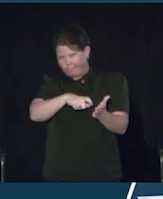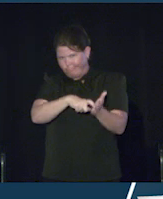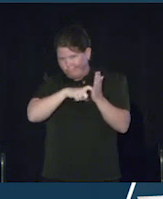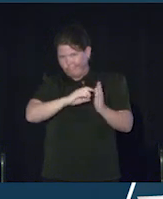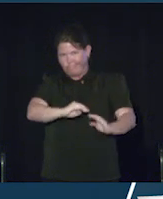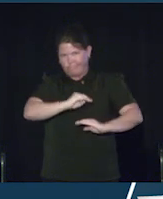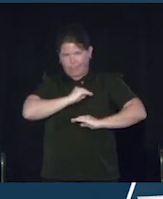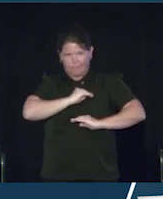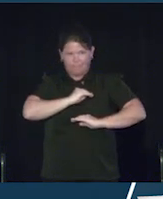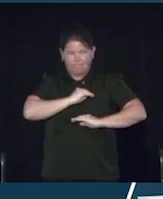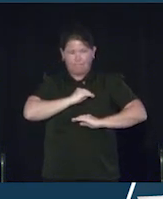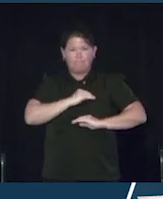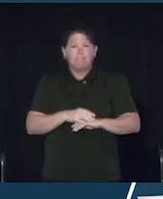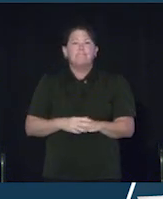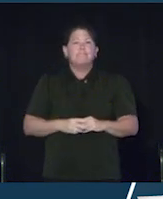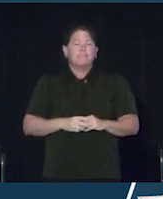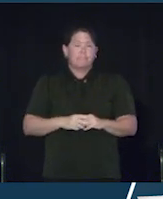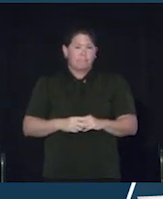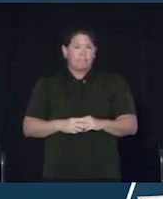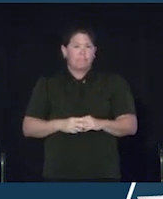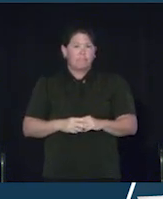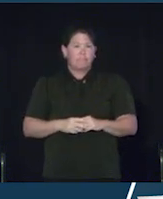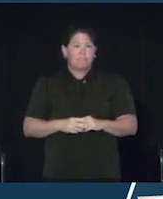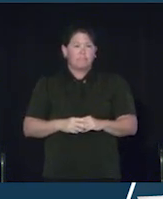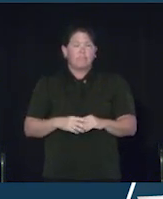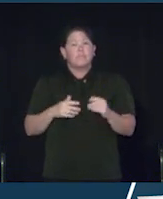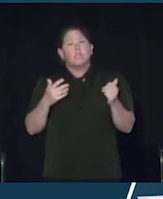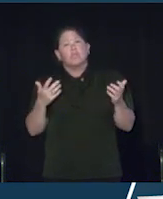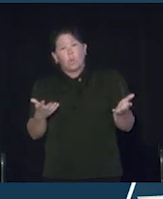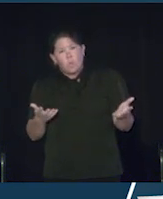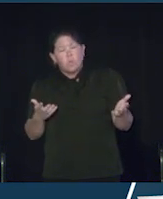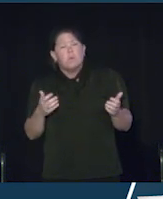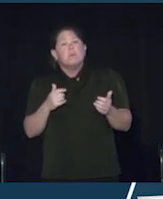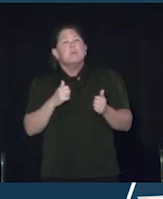And so we're going to be